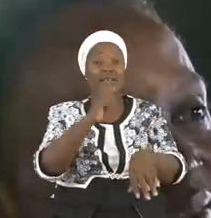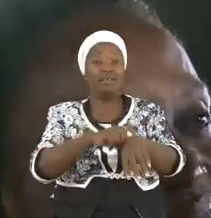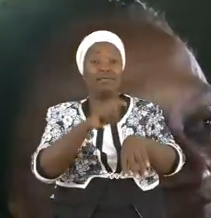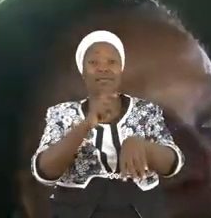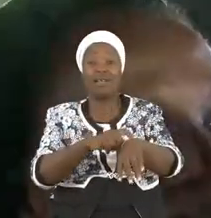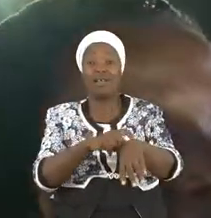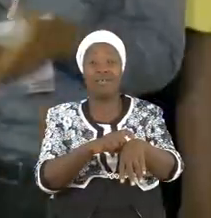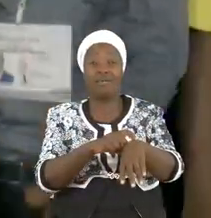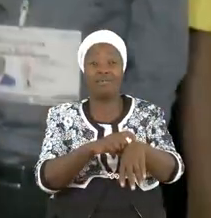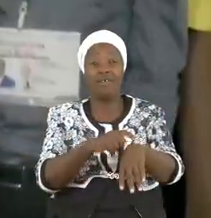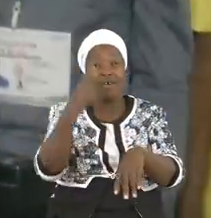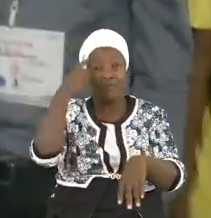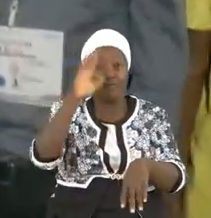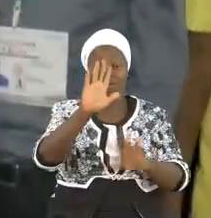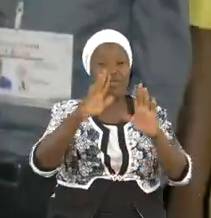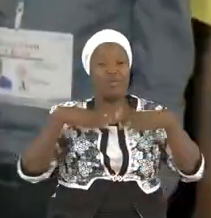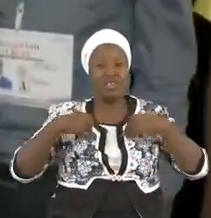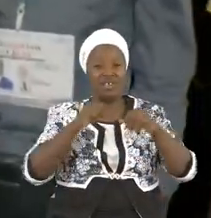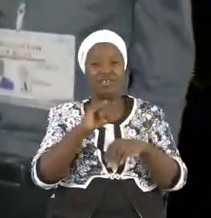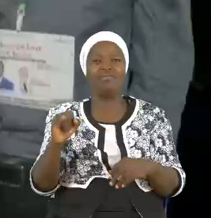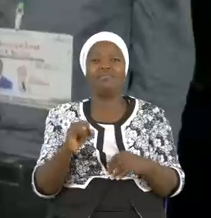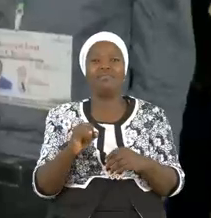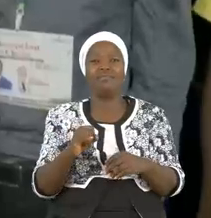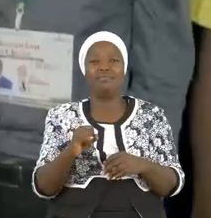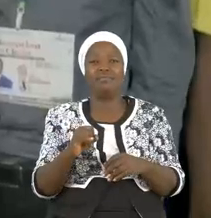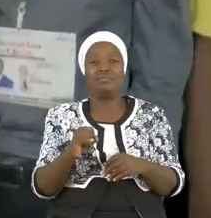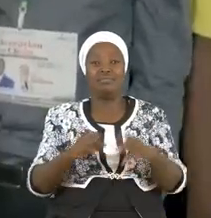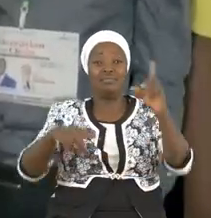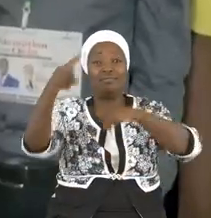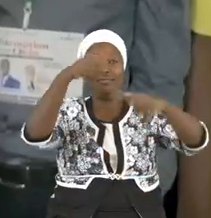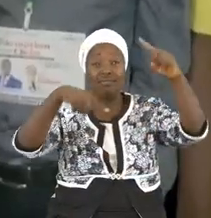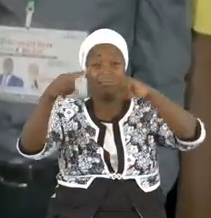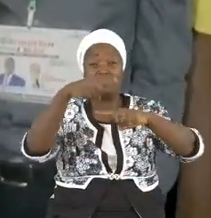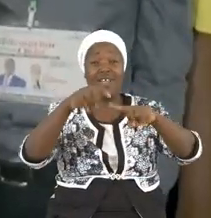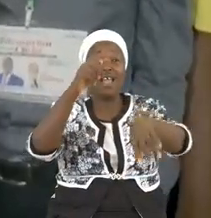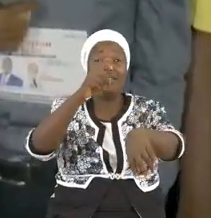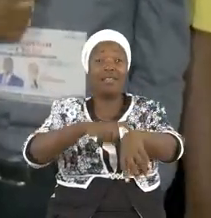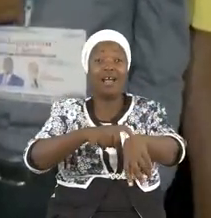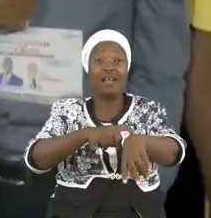for your healing. Say, time for my healing.